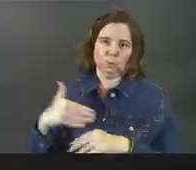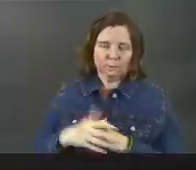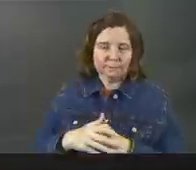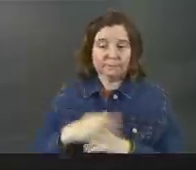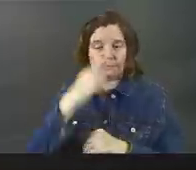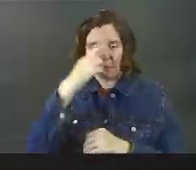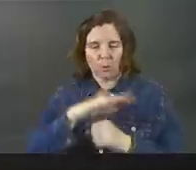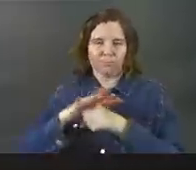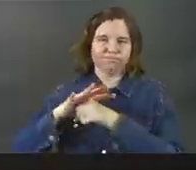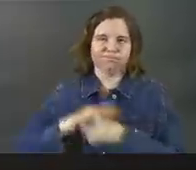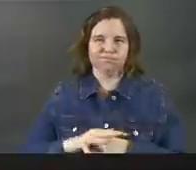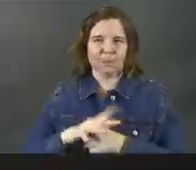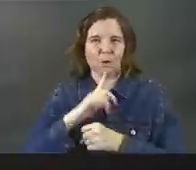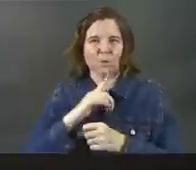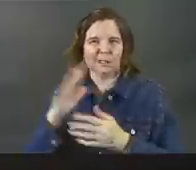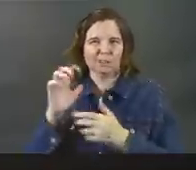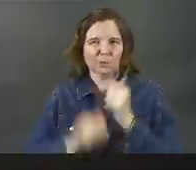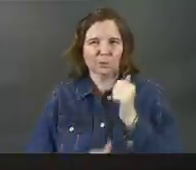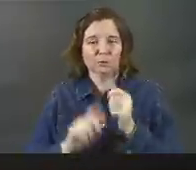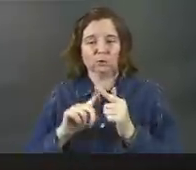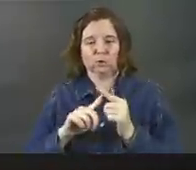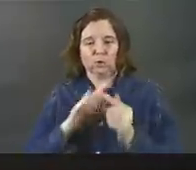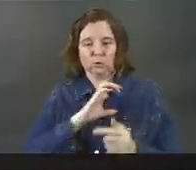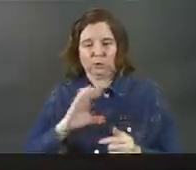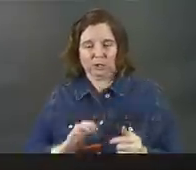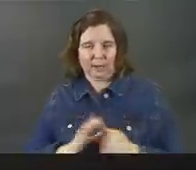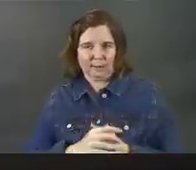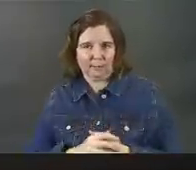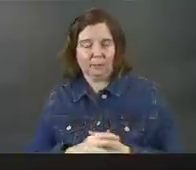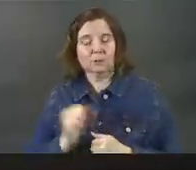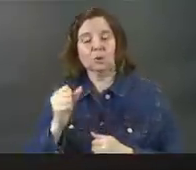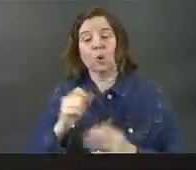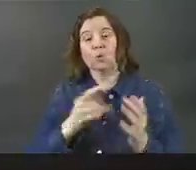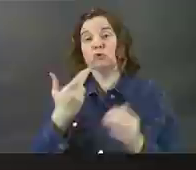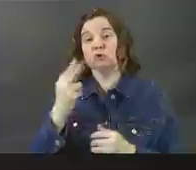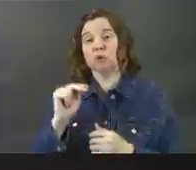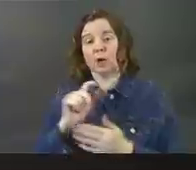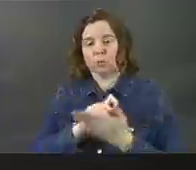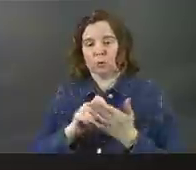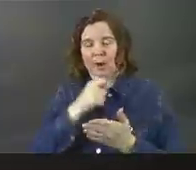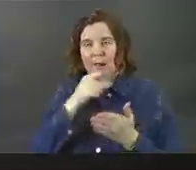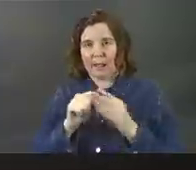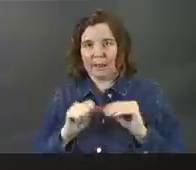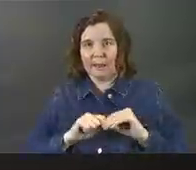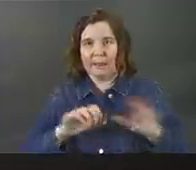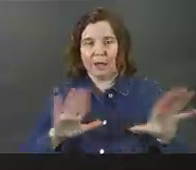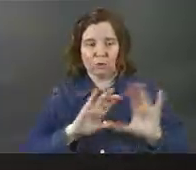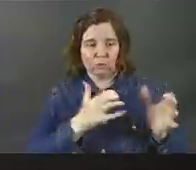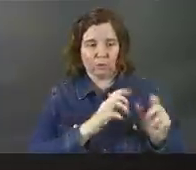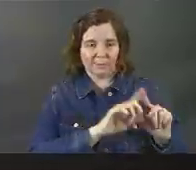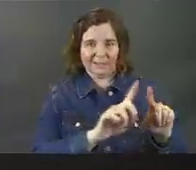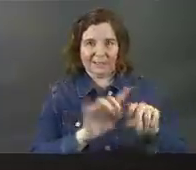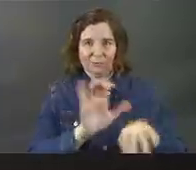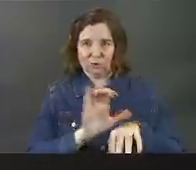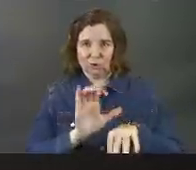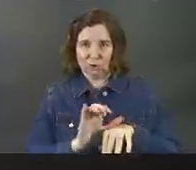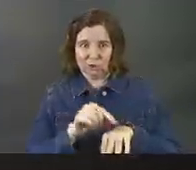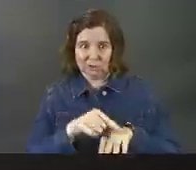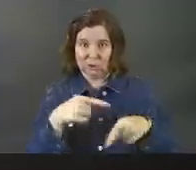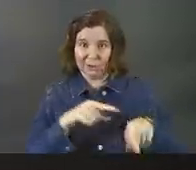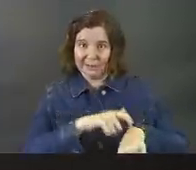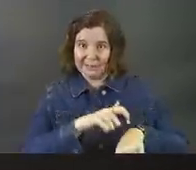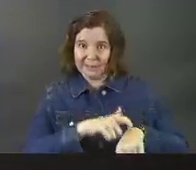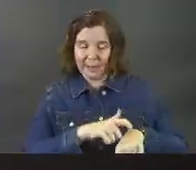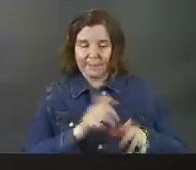And Rome oppressed and was really cruel to Christianity. And so John is going to write a letter to a group of churches in this